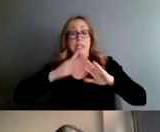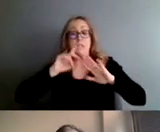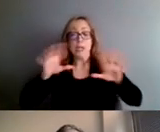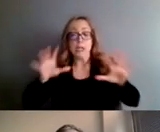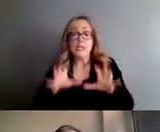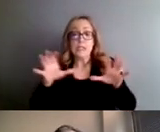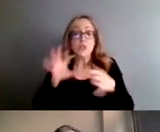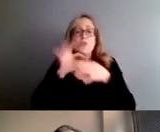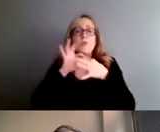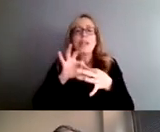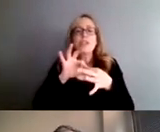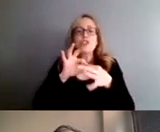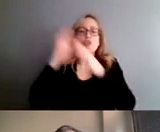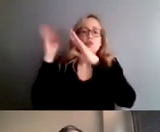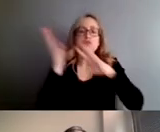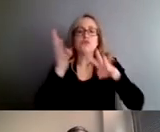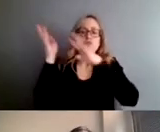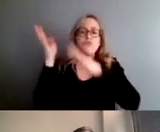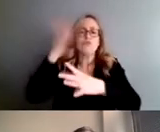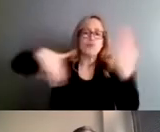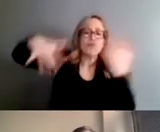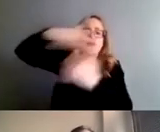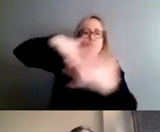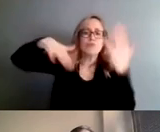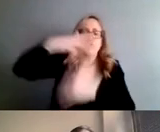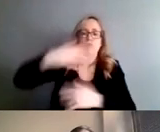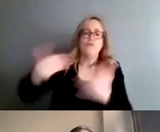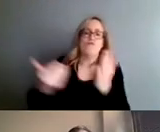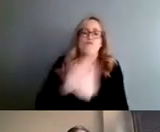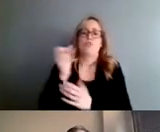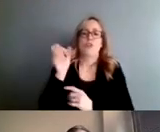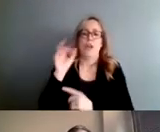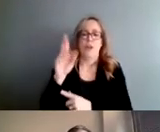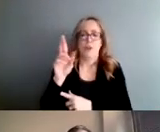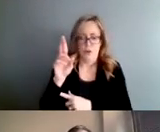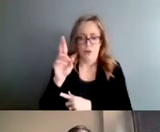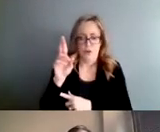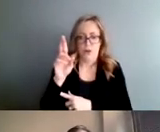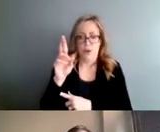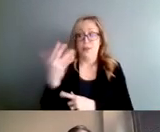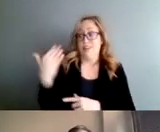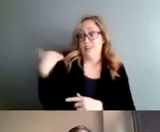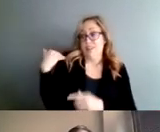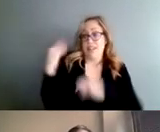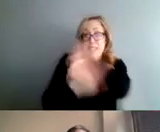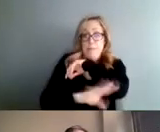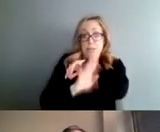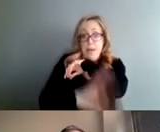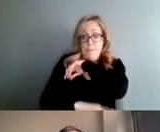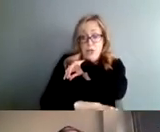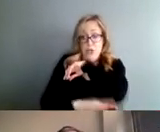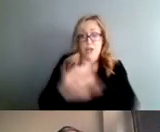exhaust ventilation and fresh air intakes. And whereas in September, only less